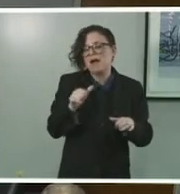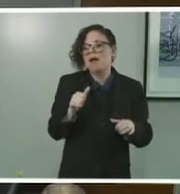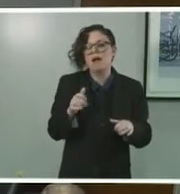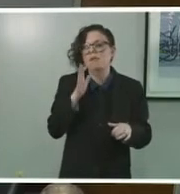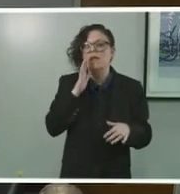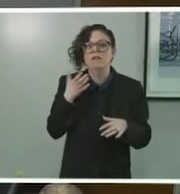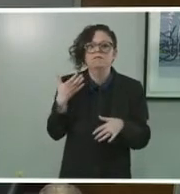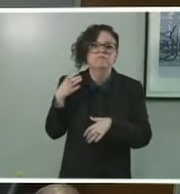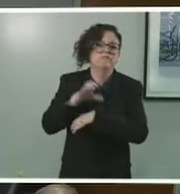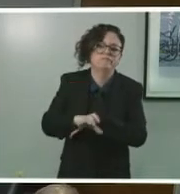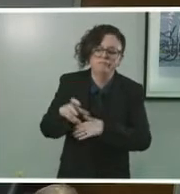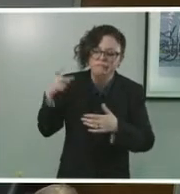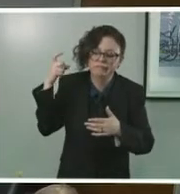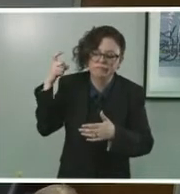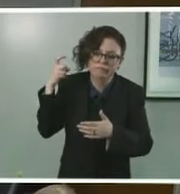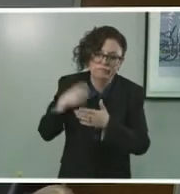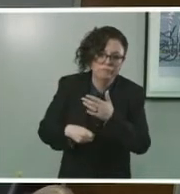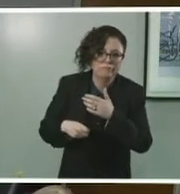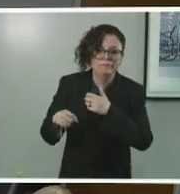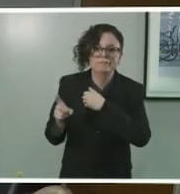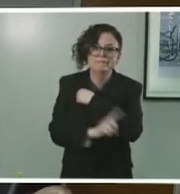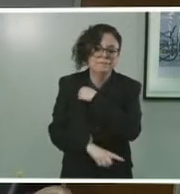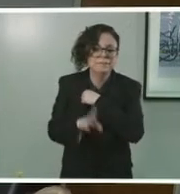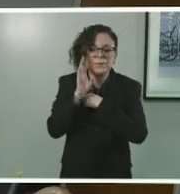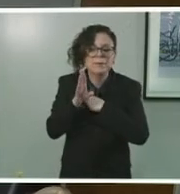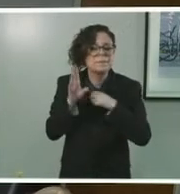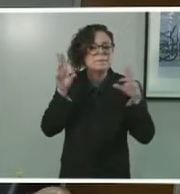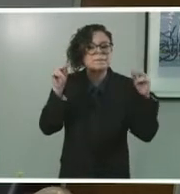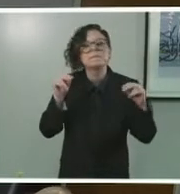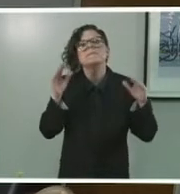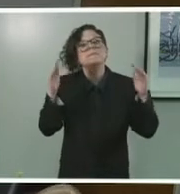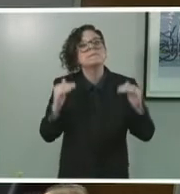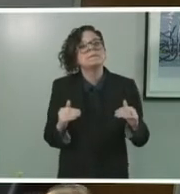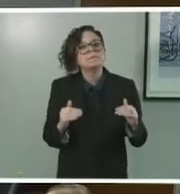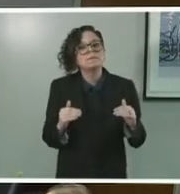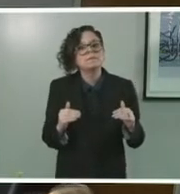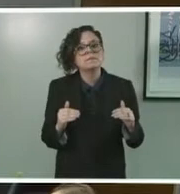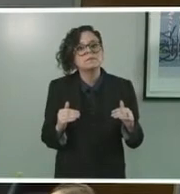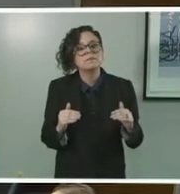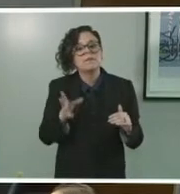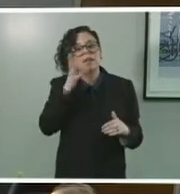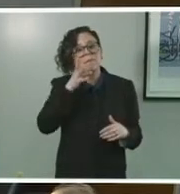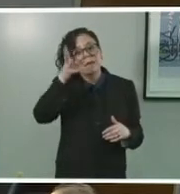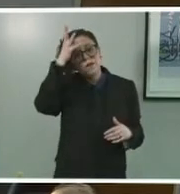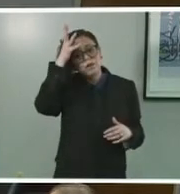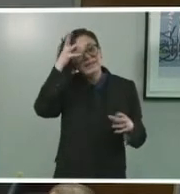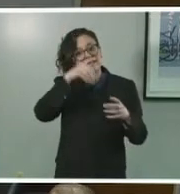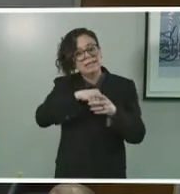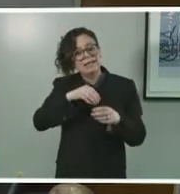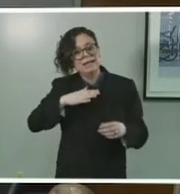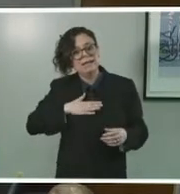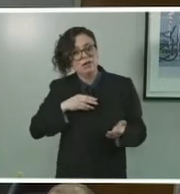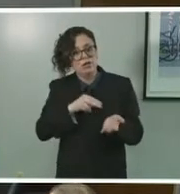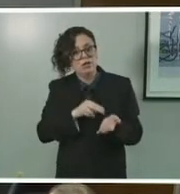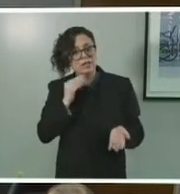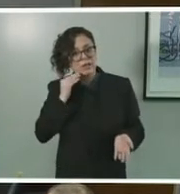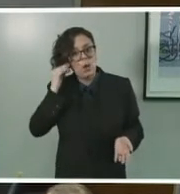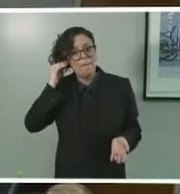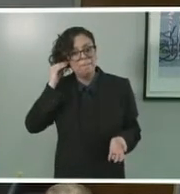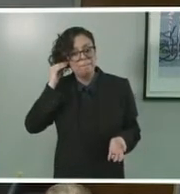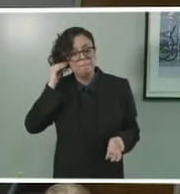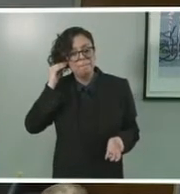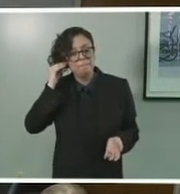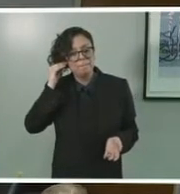order. Correct. Fair? Fair. Here's an important one. Parents in a nursing home. Can I go visit parents in a nursing home? That was